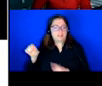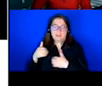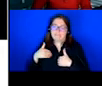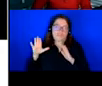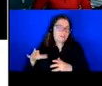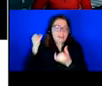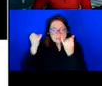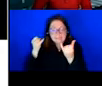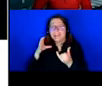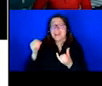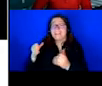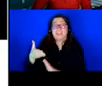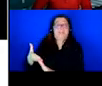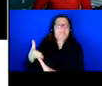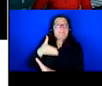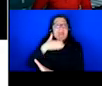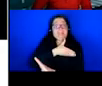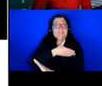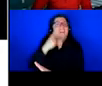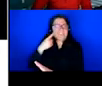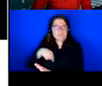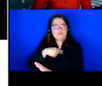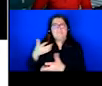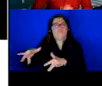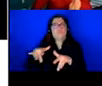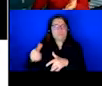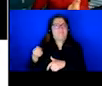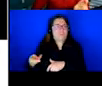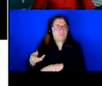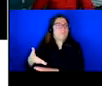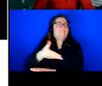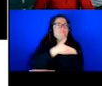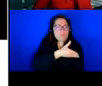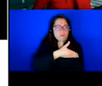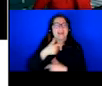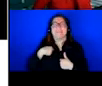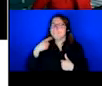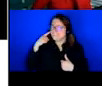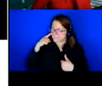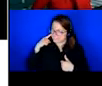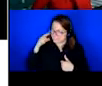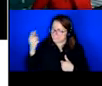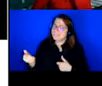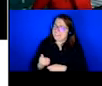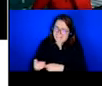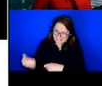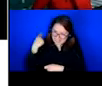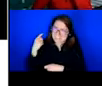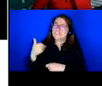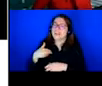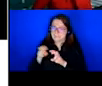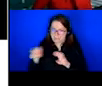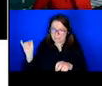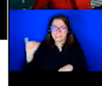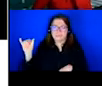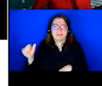the past ones too. I think we've recorded some past ones as well, because I think I did a panel last year too. That's right. Two awesome